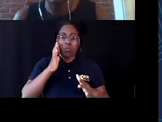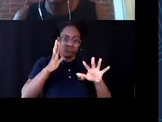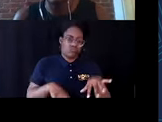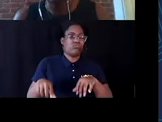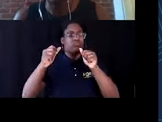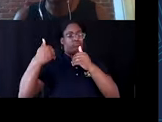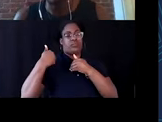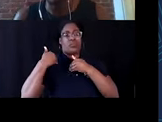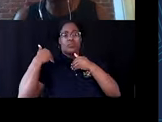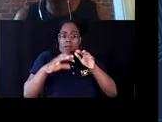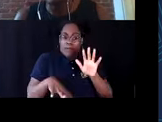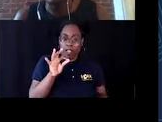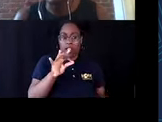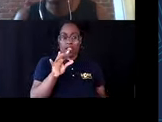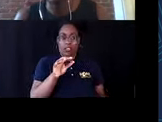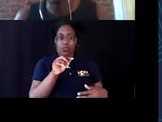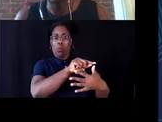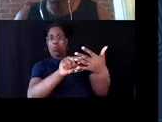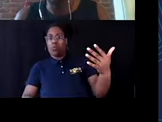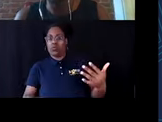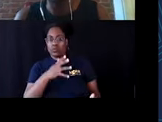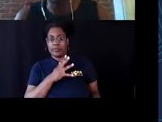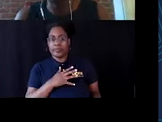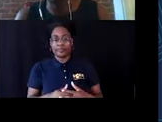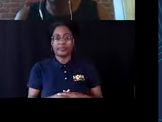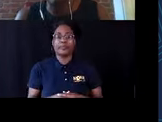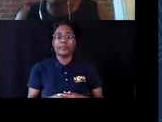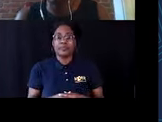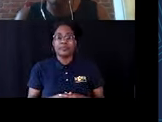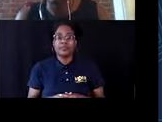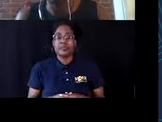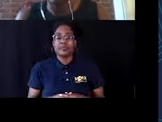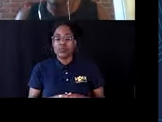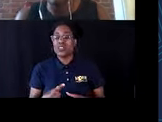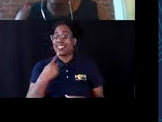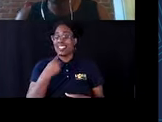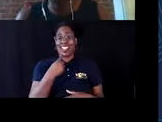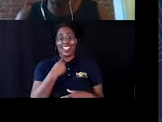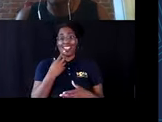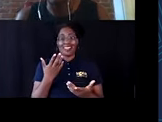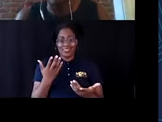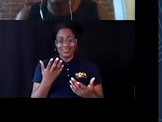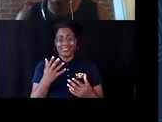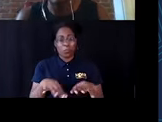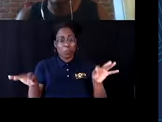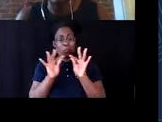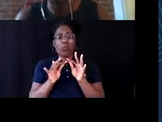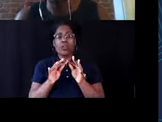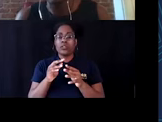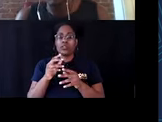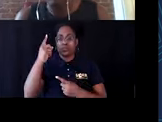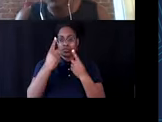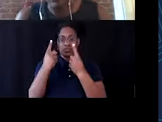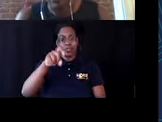statement, talked about the need to consider people as not merely raceless or sexless workers, but to always consider